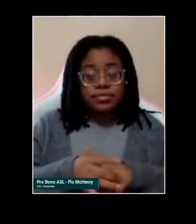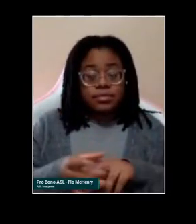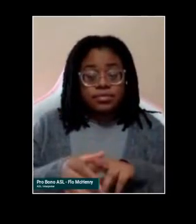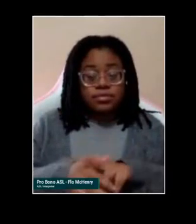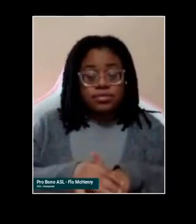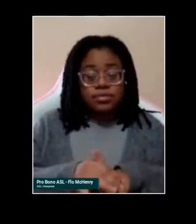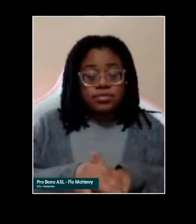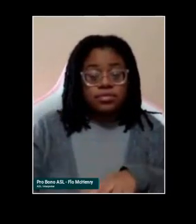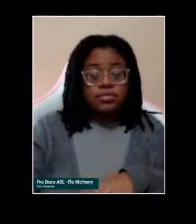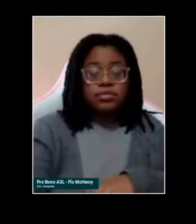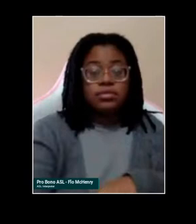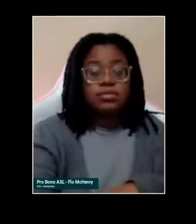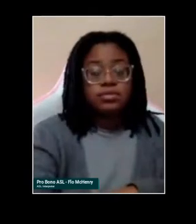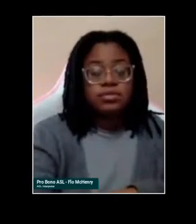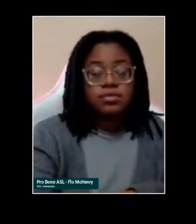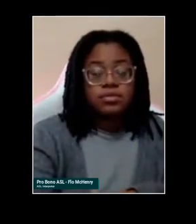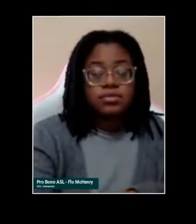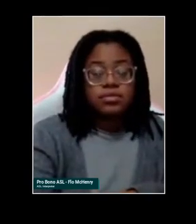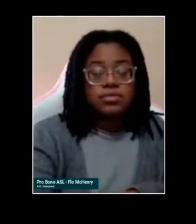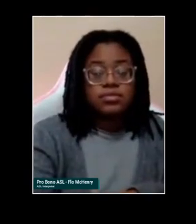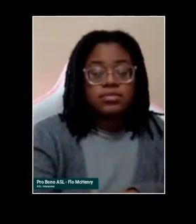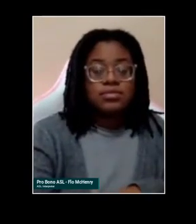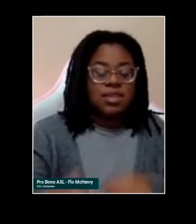I kind of color coded this to show